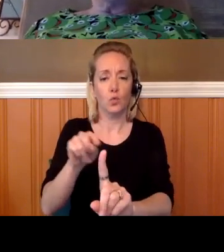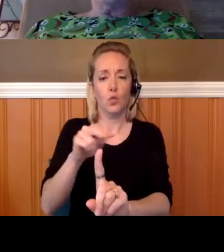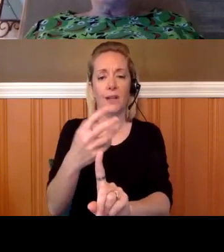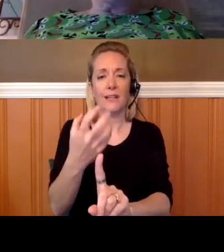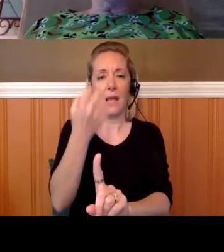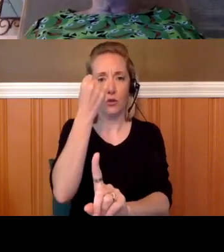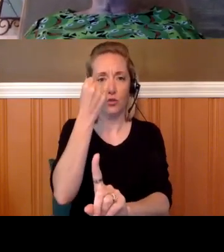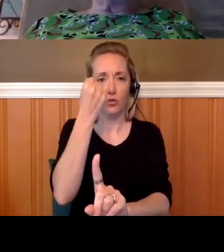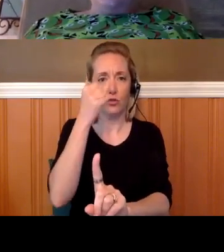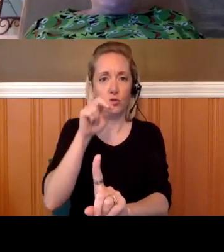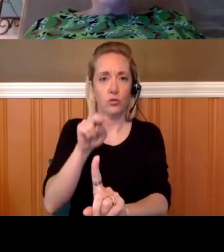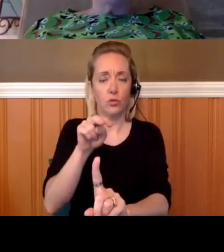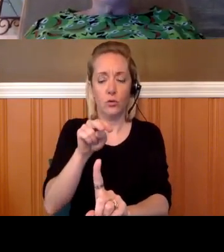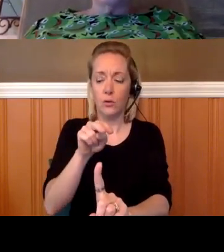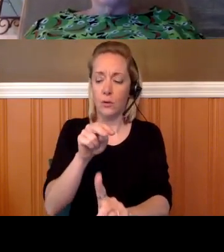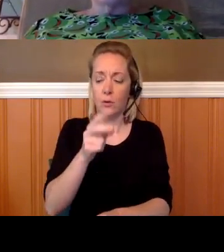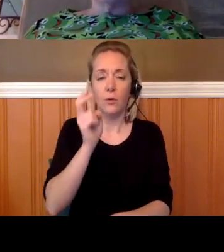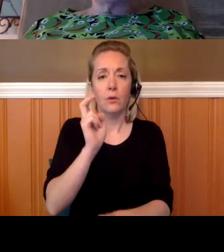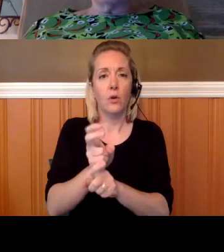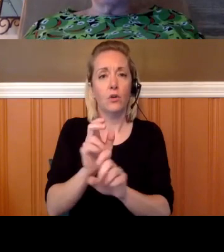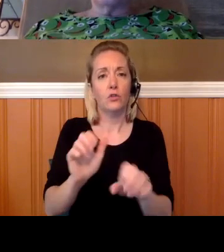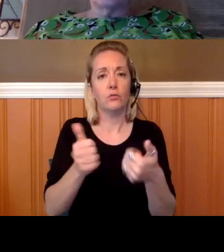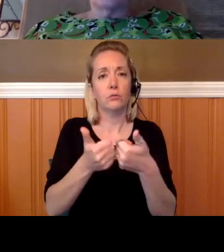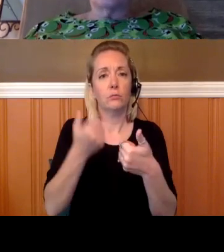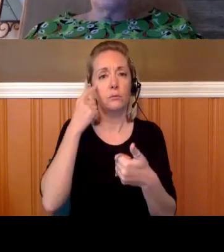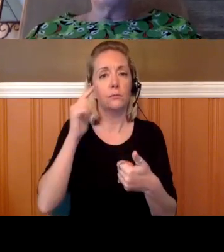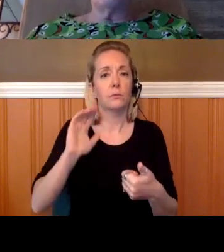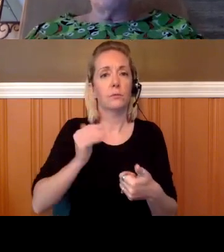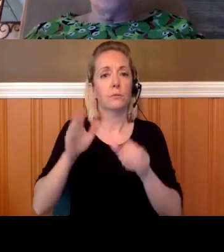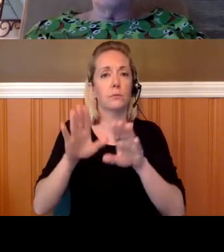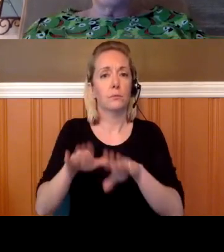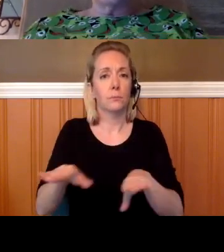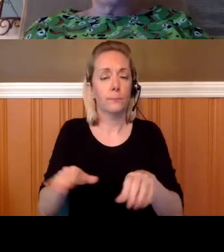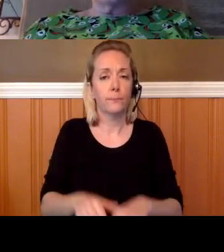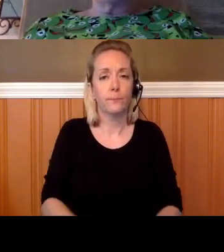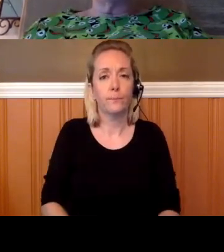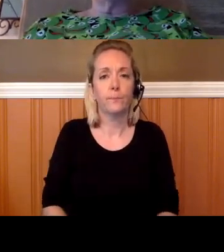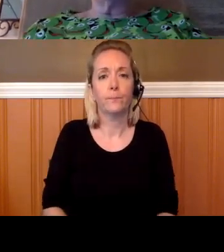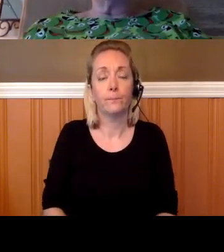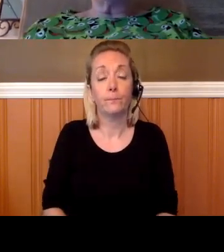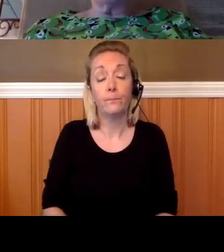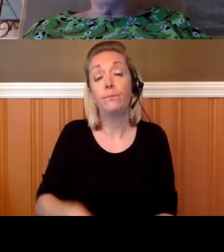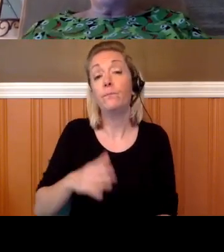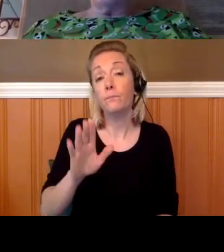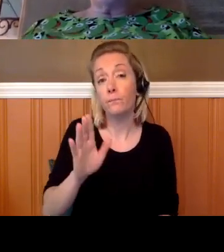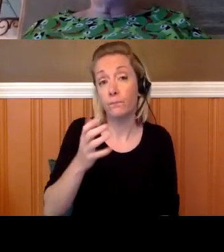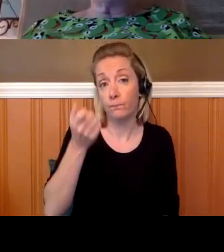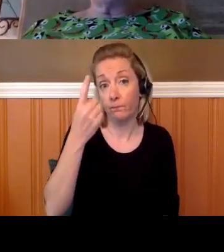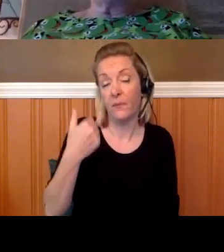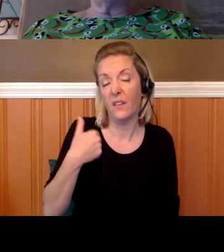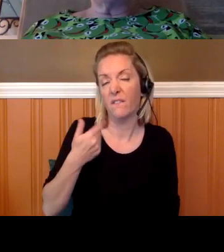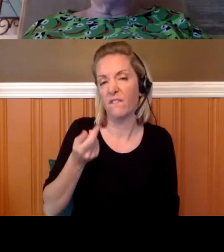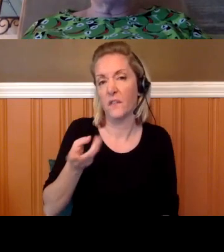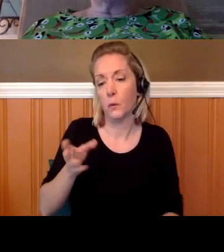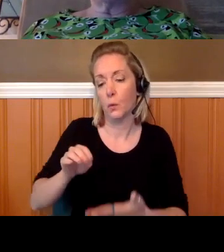very hard for some of our kids. However, I have a few kids that